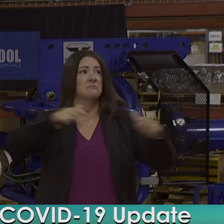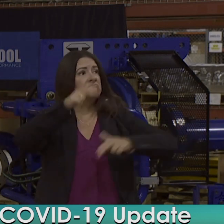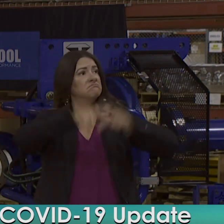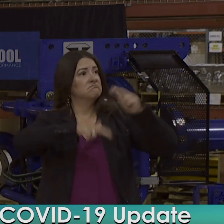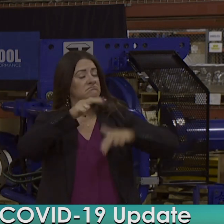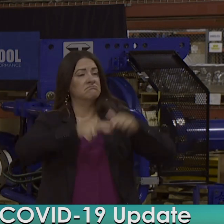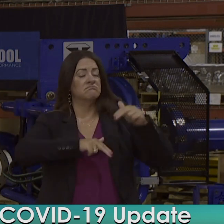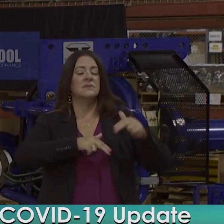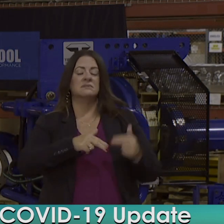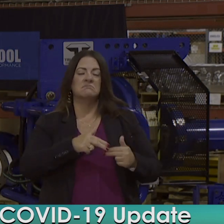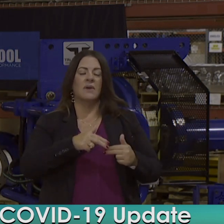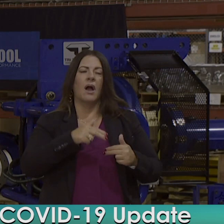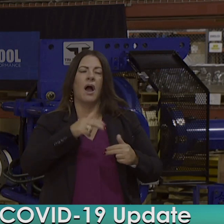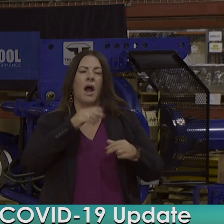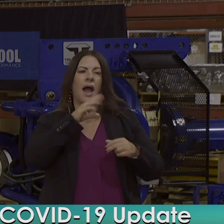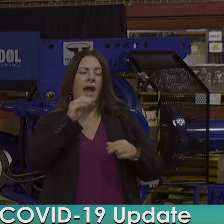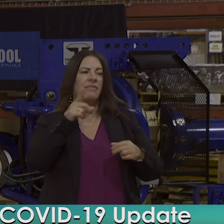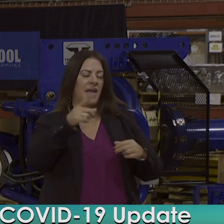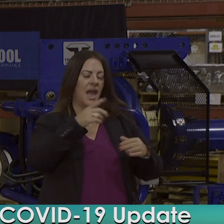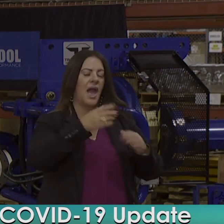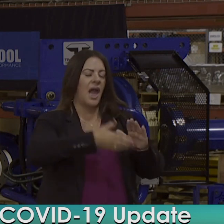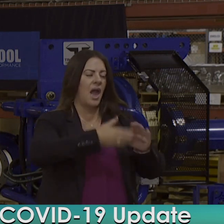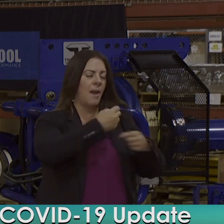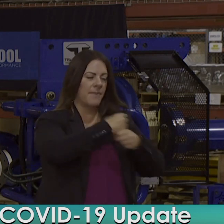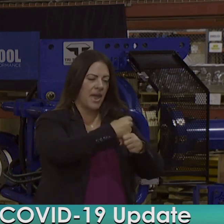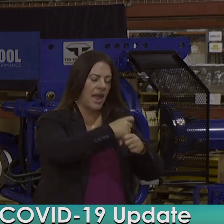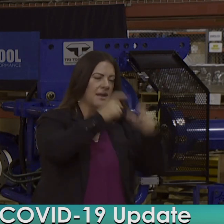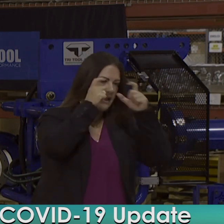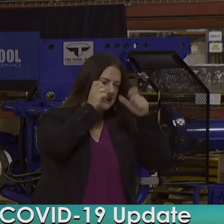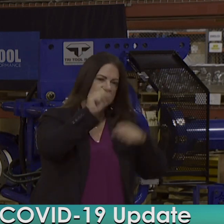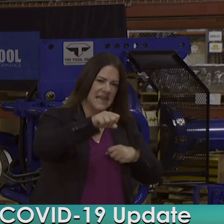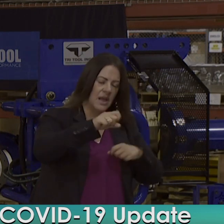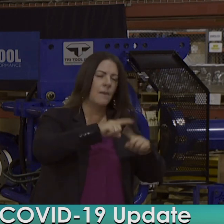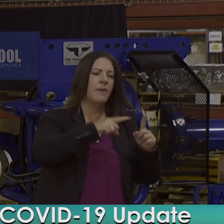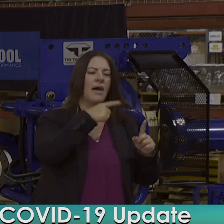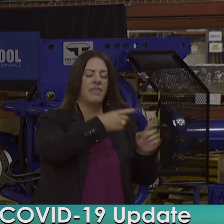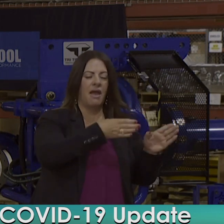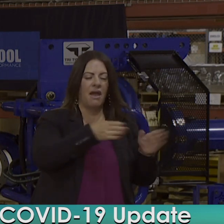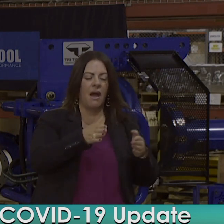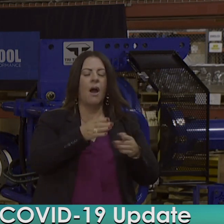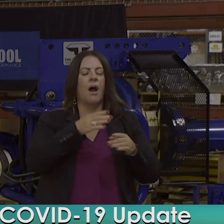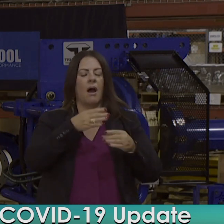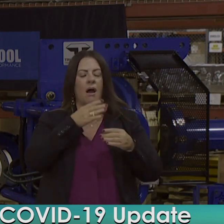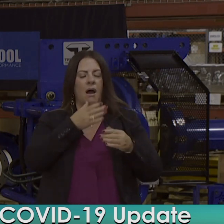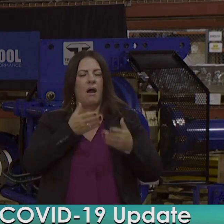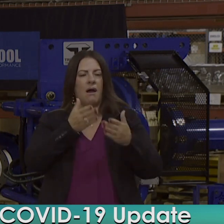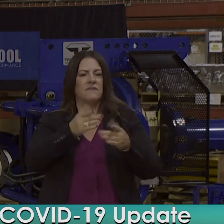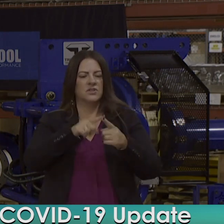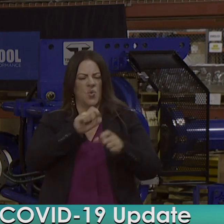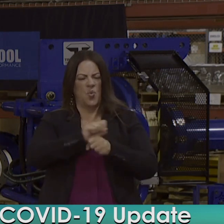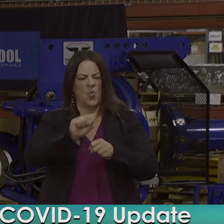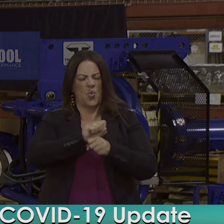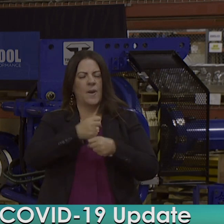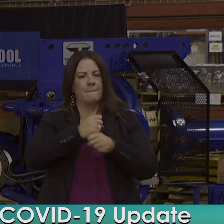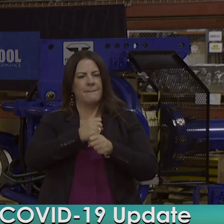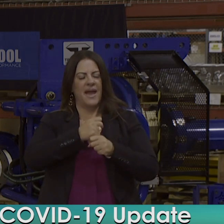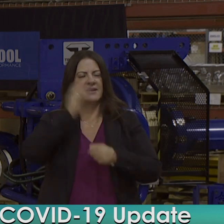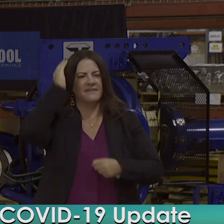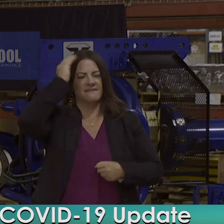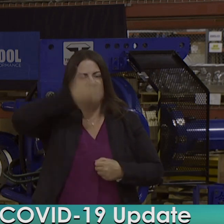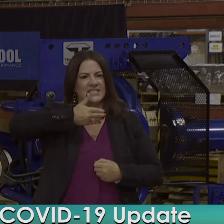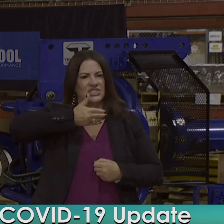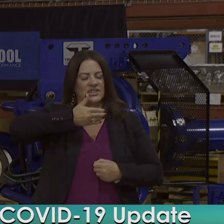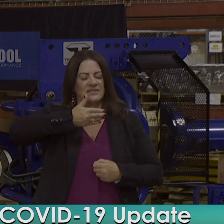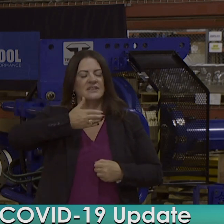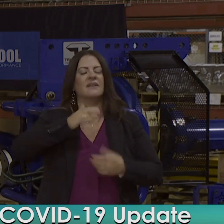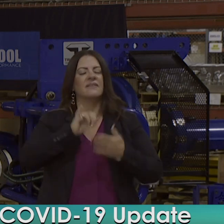available face coverings, face shields to be specific, as part of the product that they are